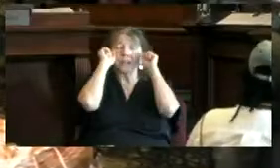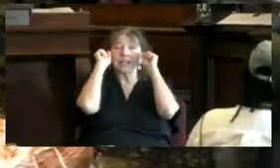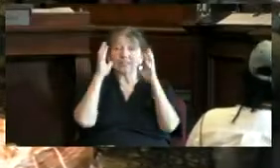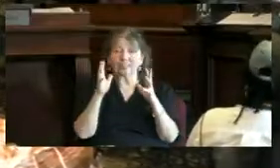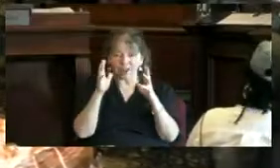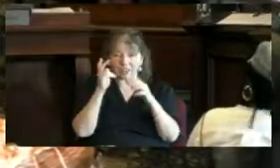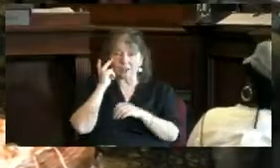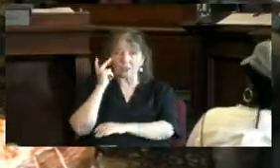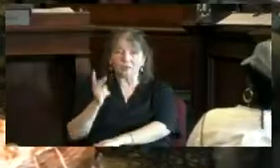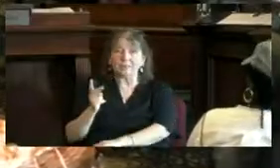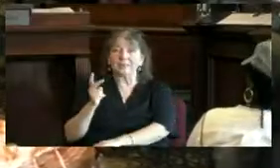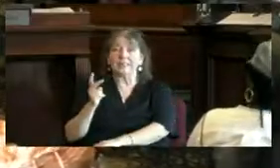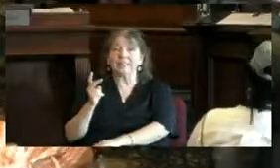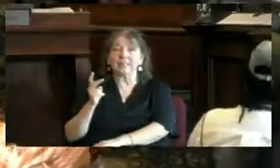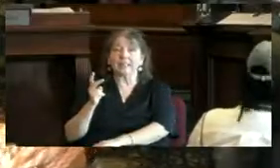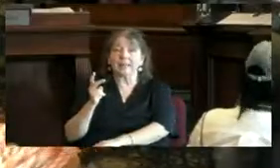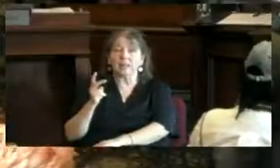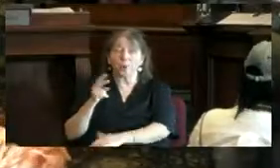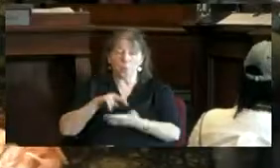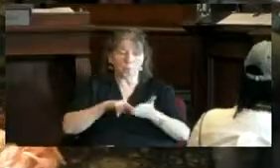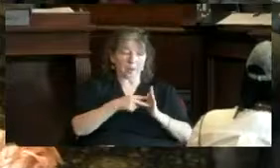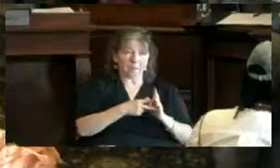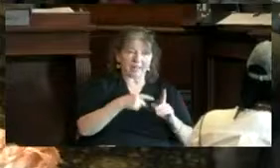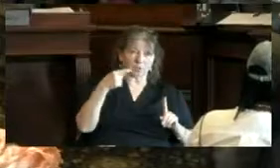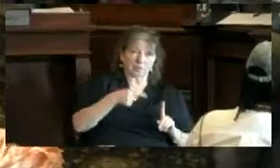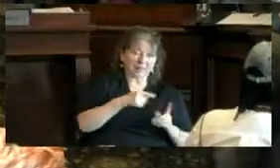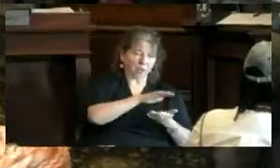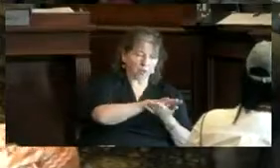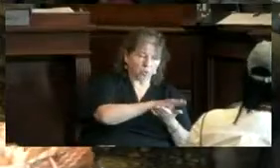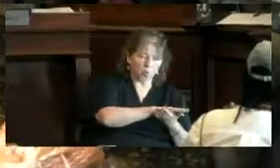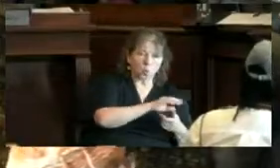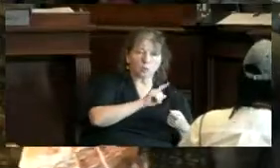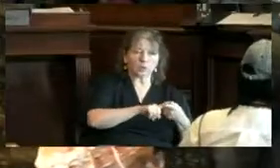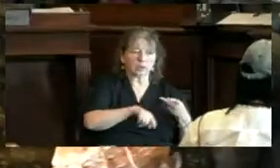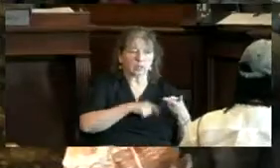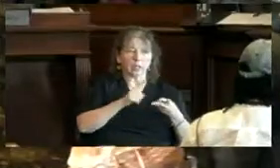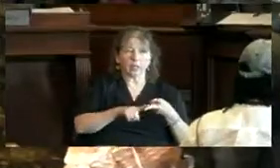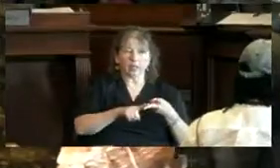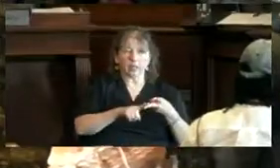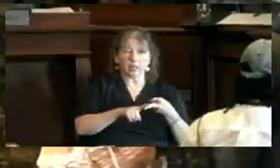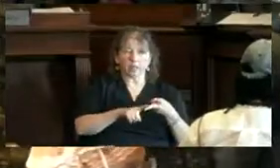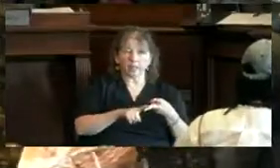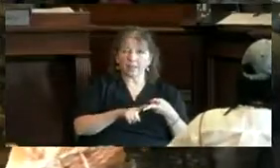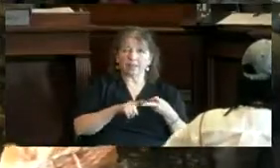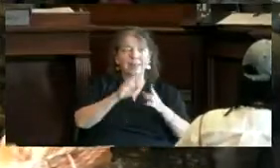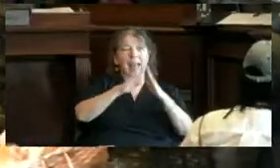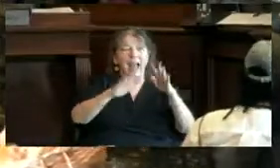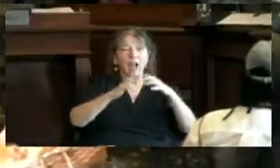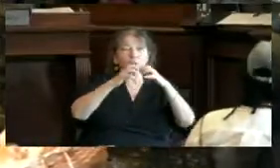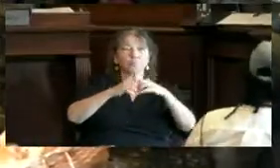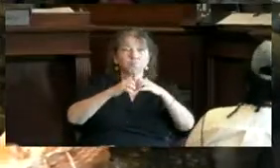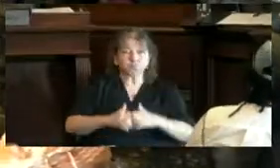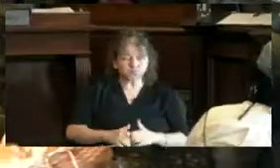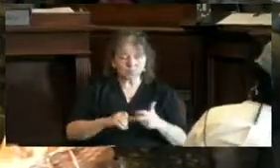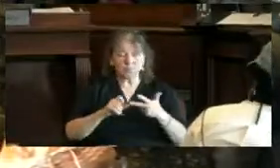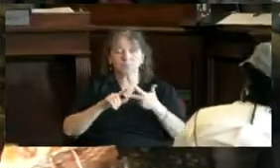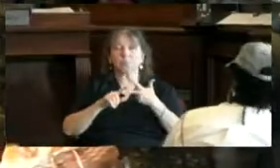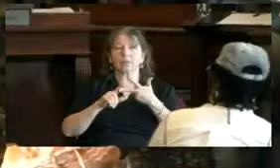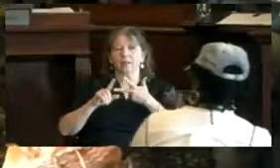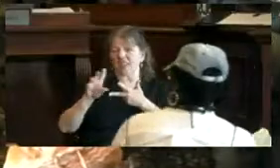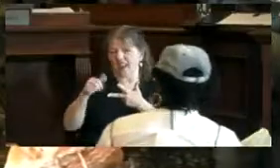to see what it actually means when we talk about the schools, when we talk about dilapidated houses, when we talk about all of